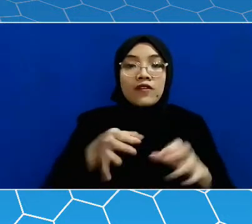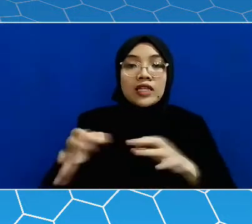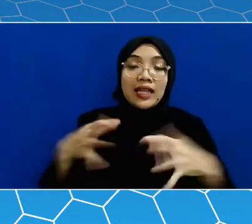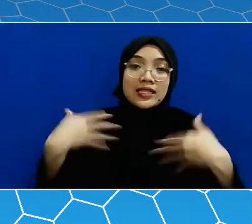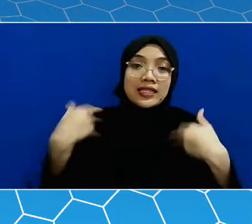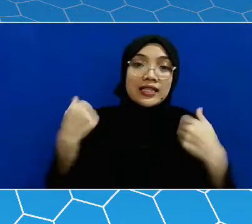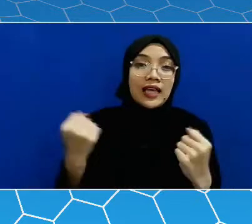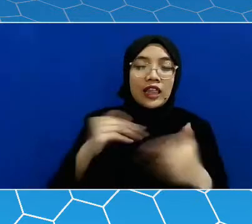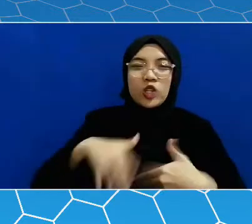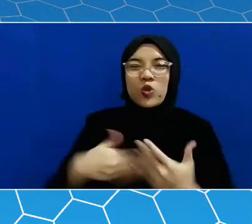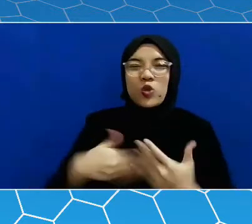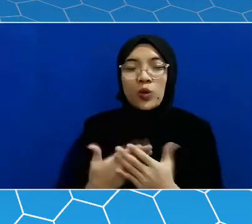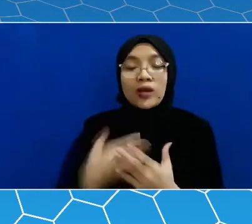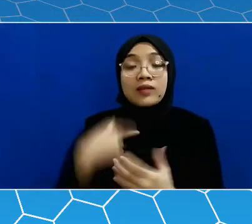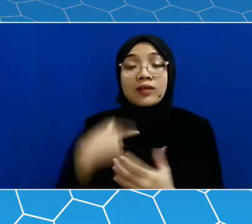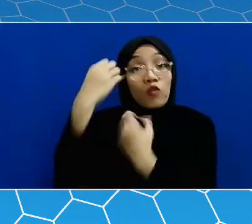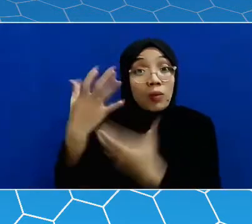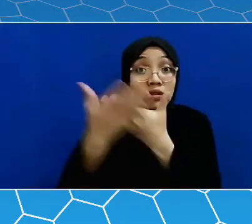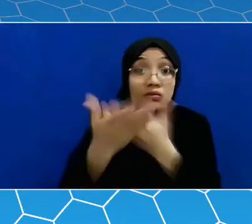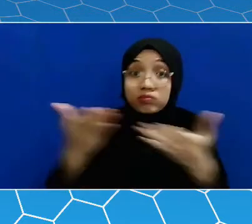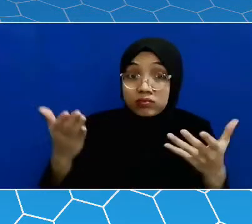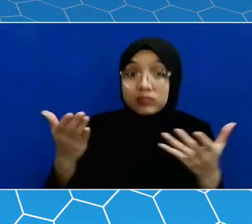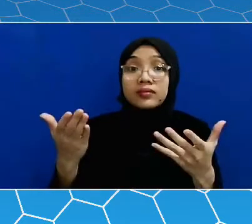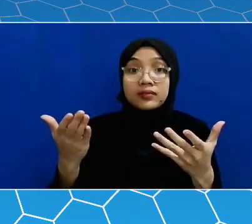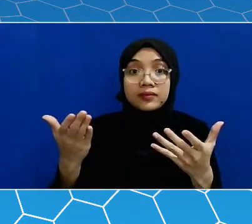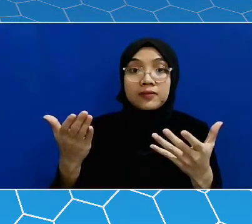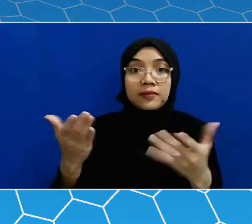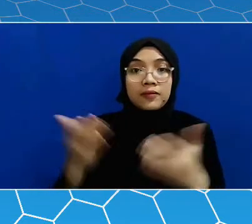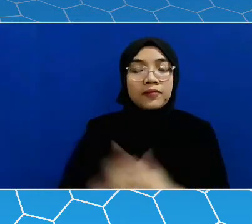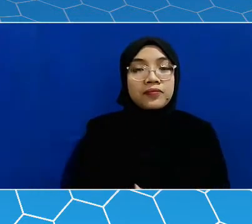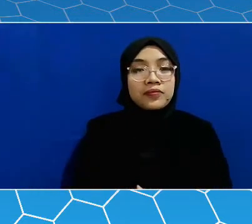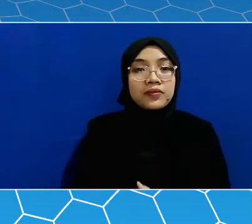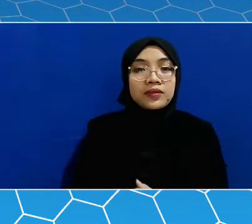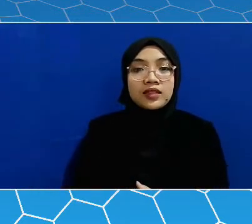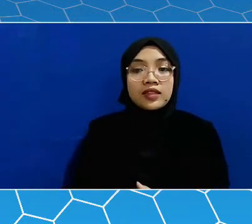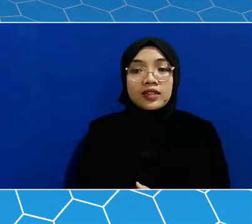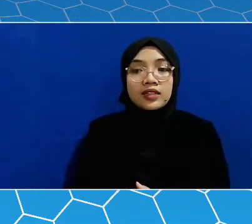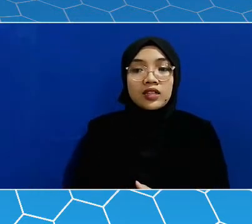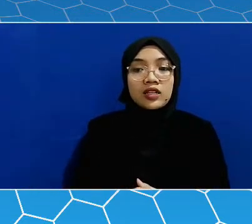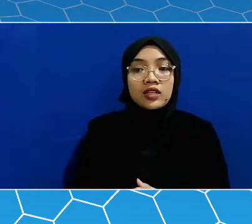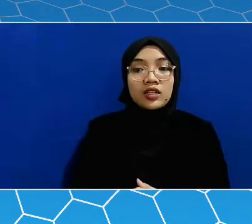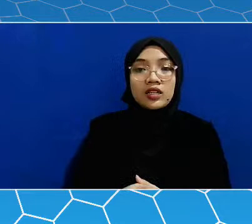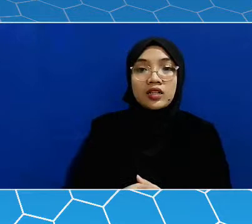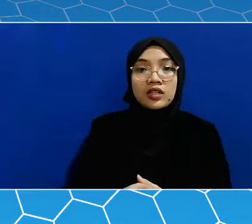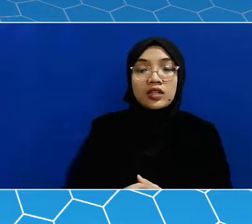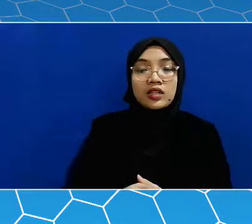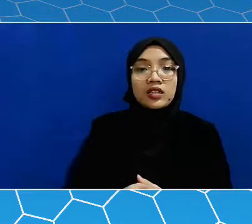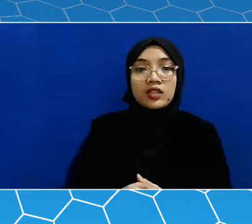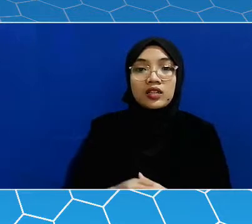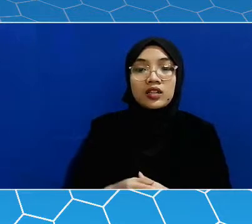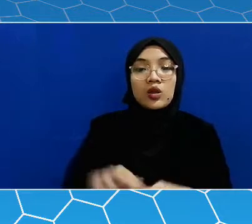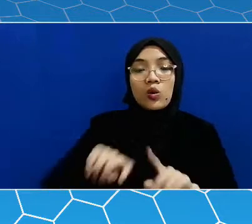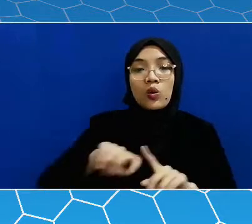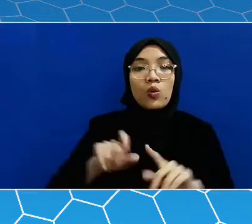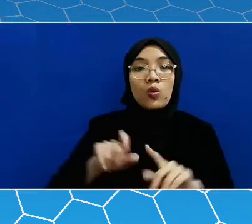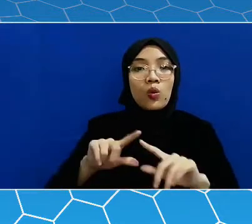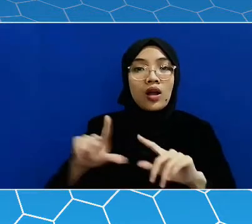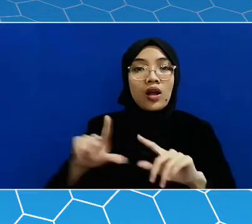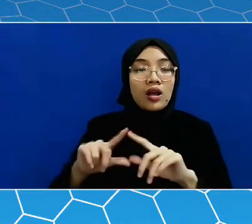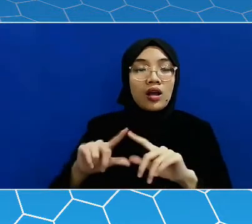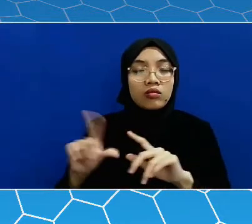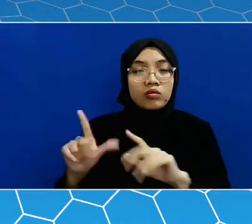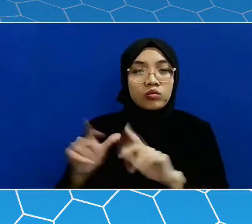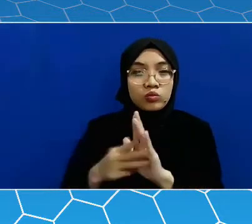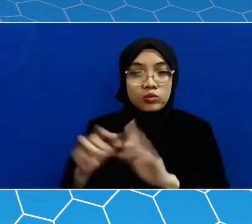especially in Klang Valley, or what we call a central Kuala Lumpur, that I think there were overwhelming cases that we were not able